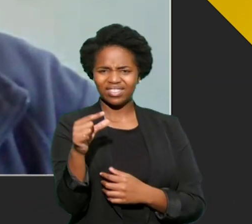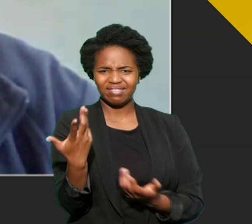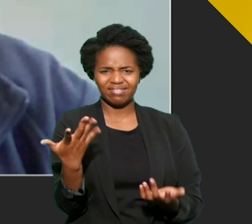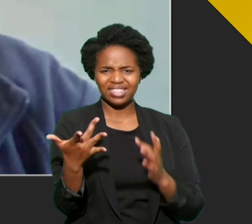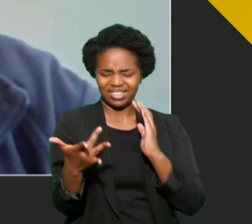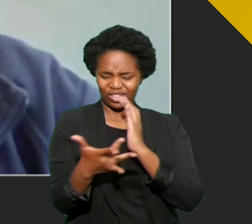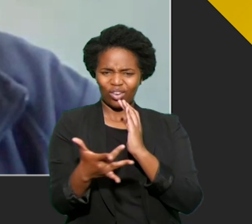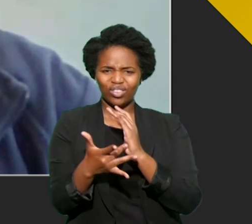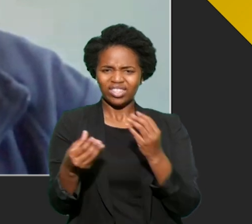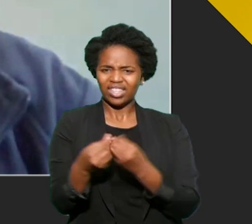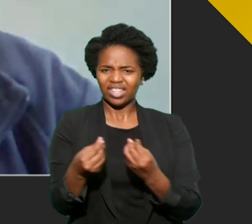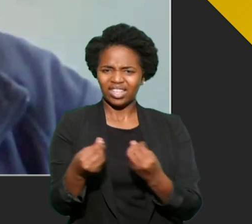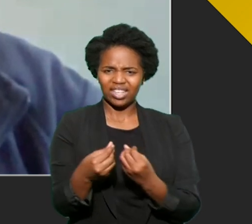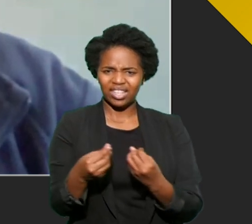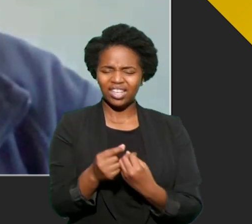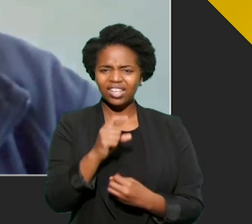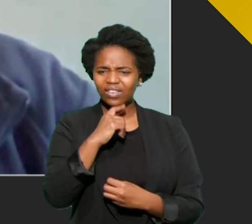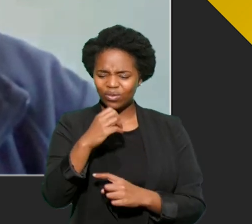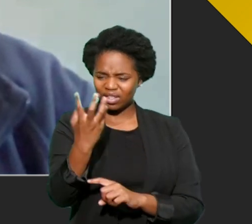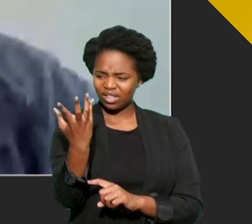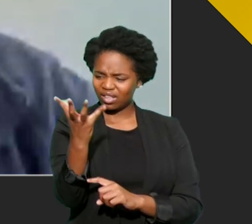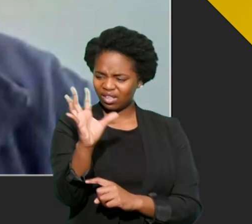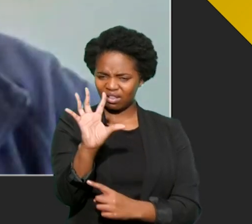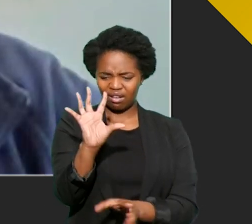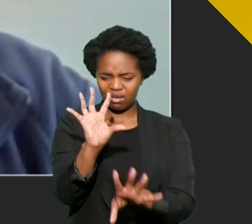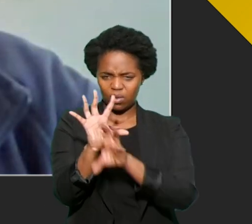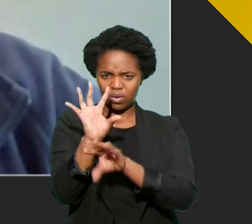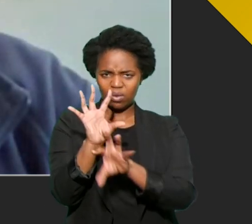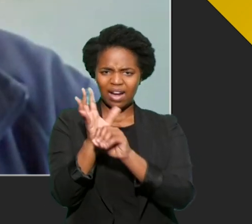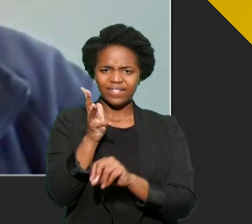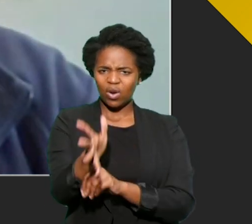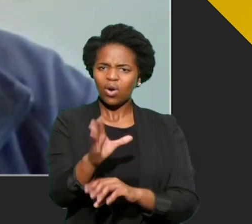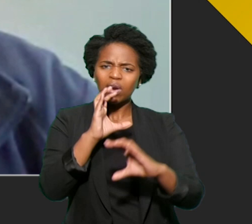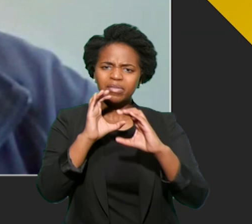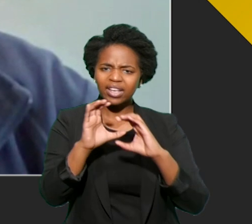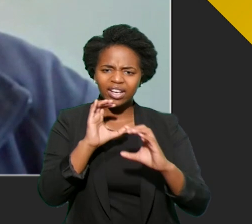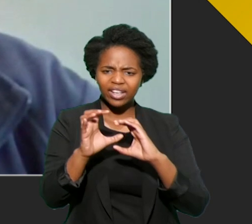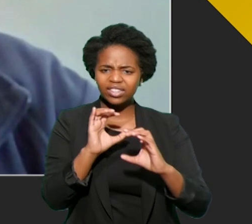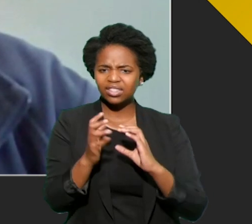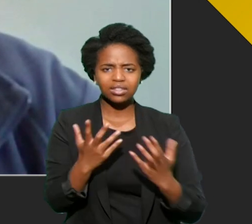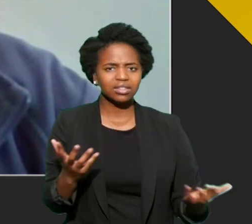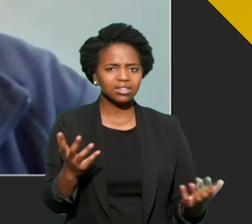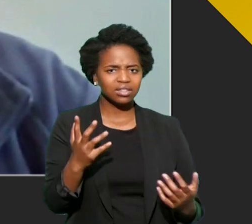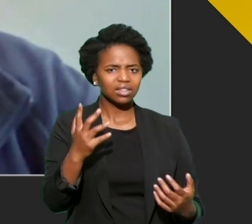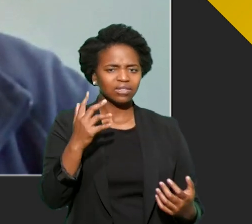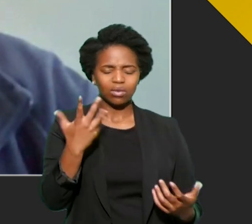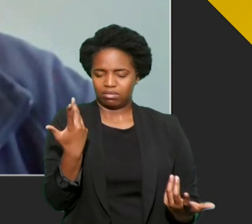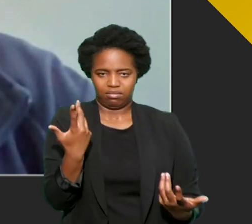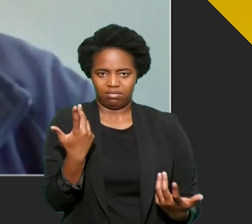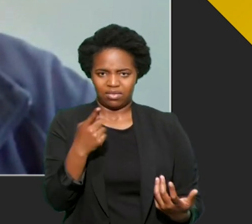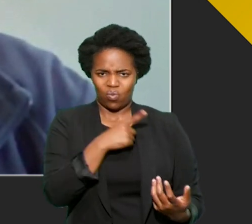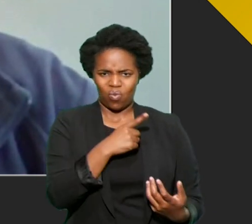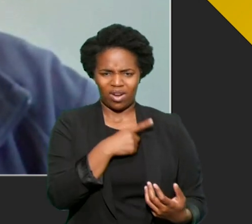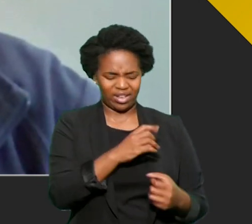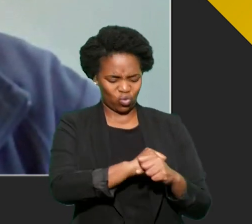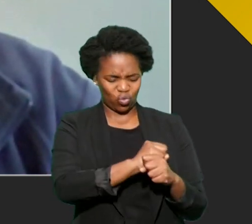a technology that uses radio waves for communications. And there's absolutely no sound theory or scientific argument as to why the